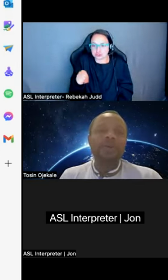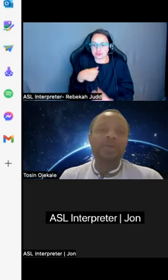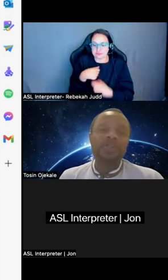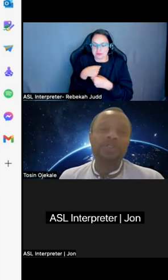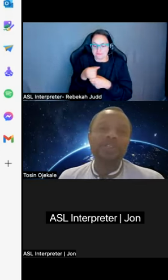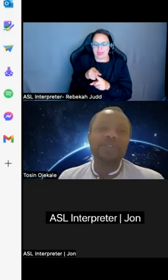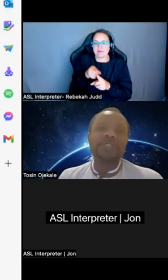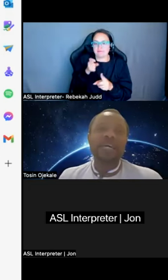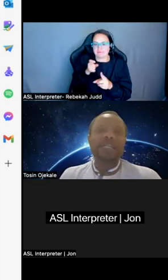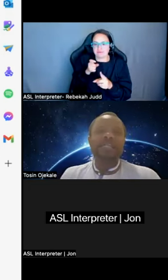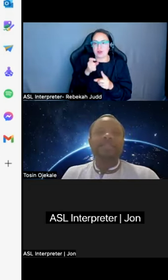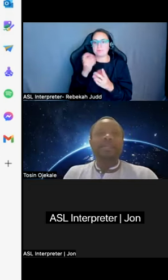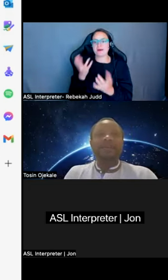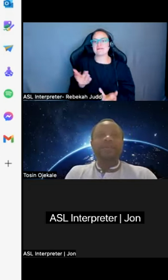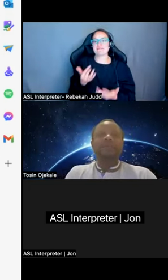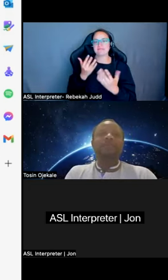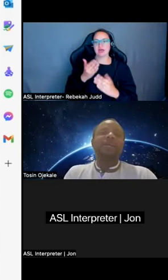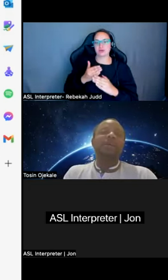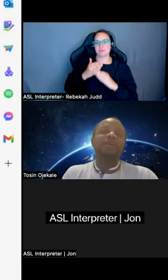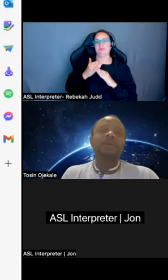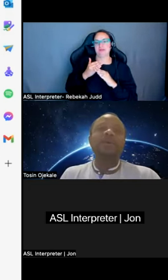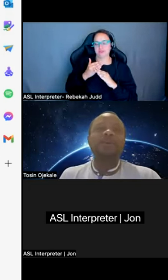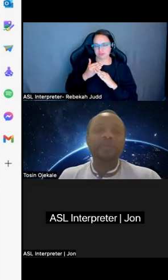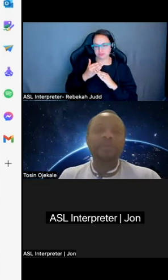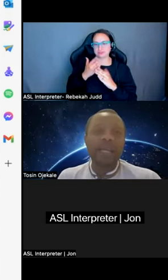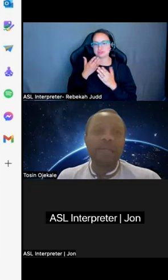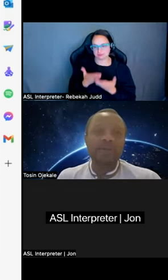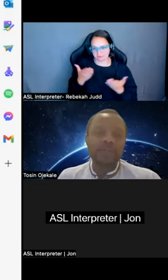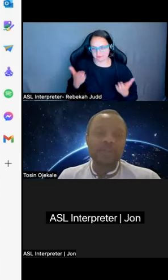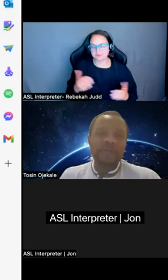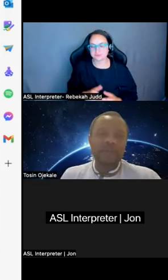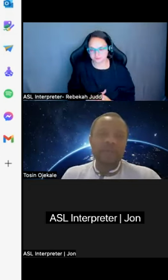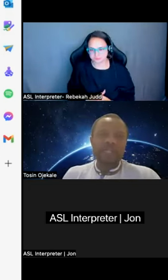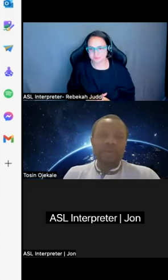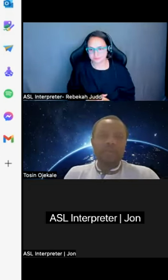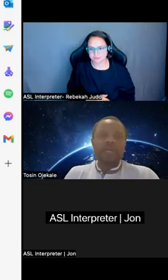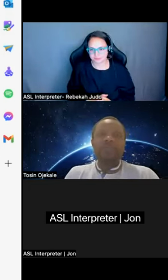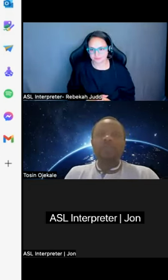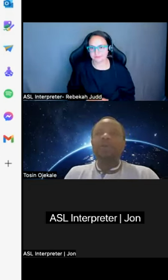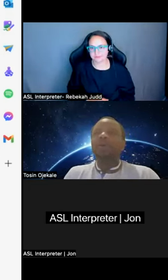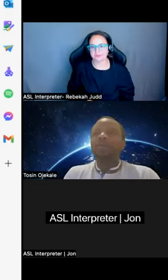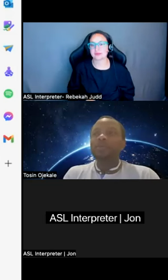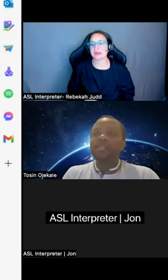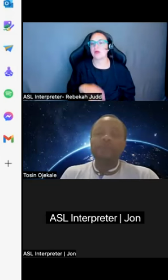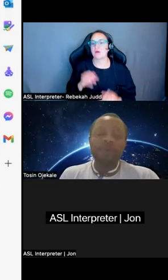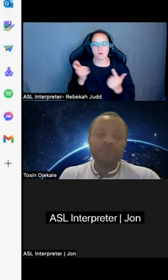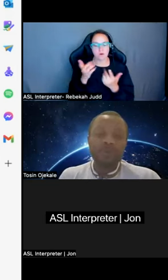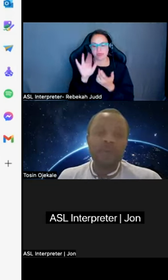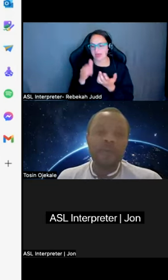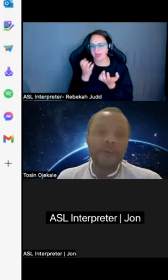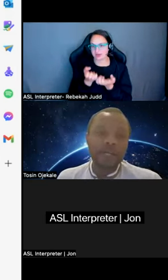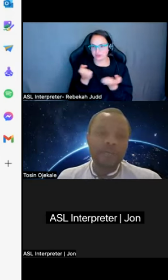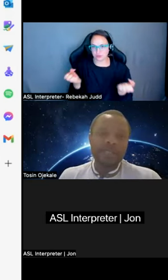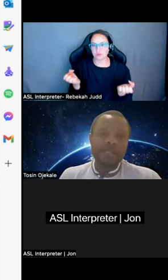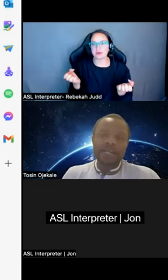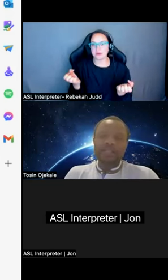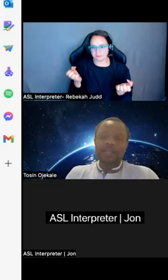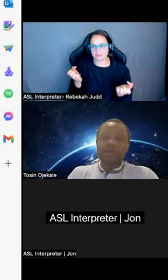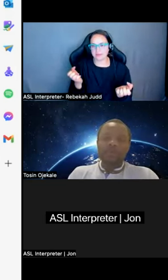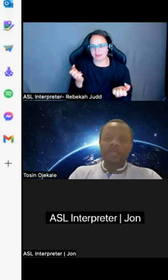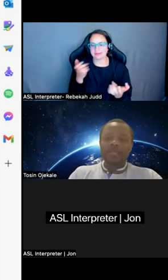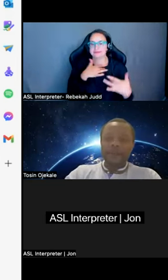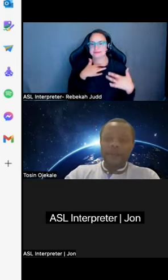major considerations that they would have to think of when buying or sourcing for those equipment. So most time they would go for fire